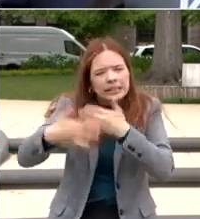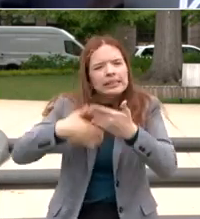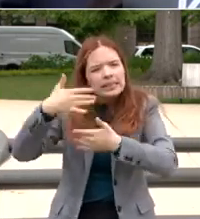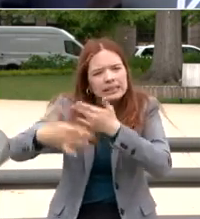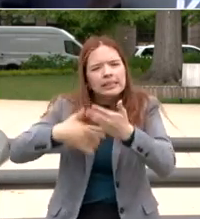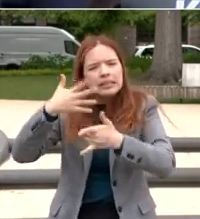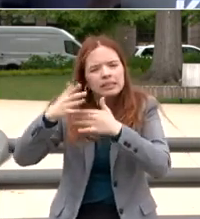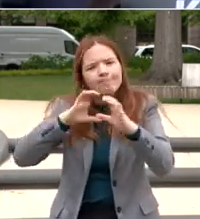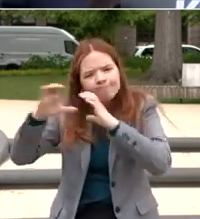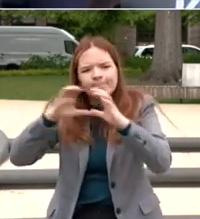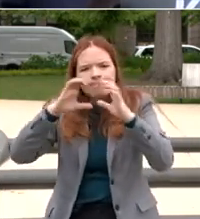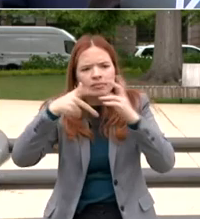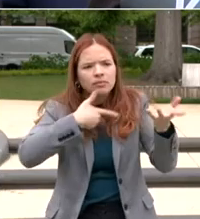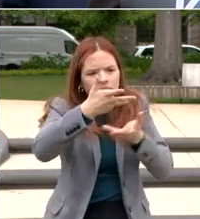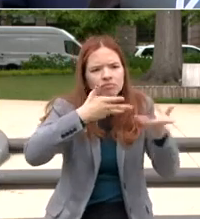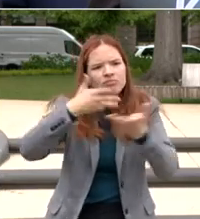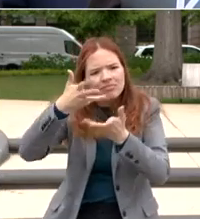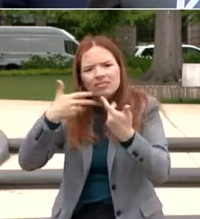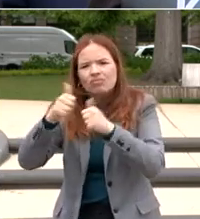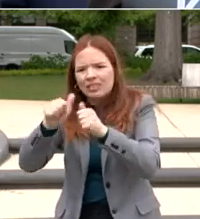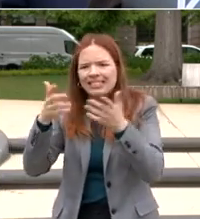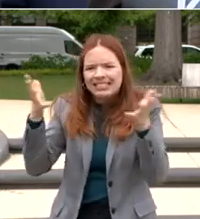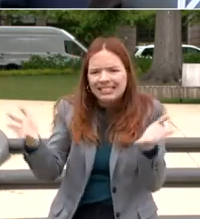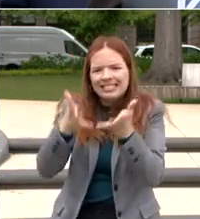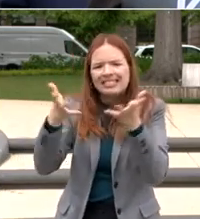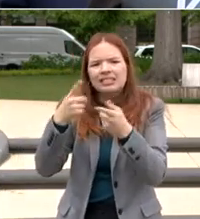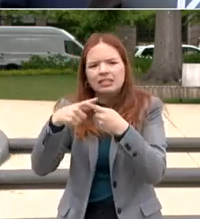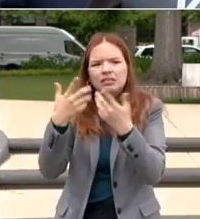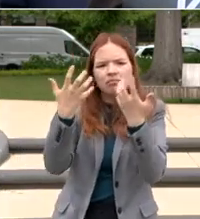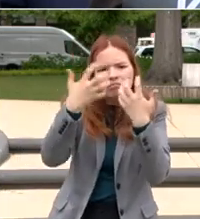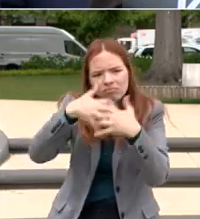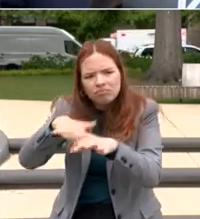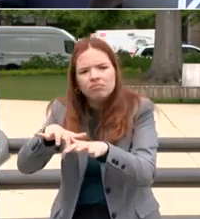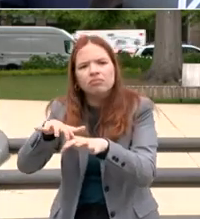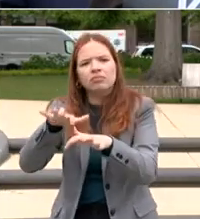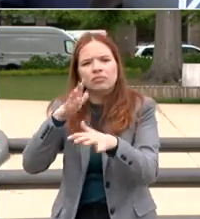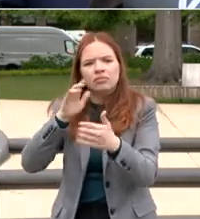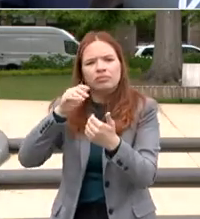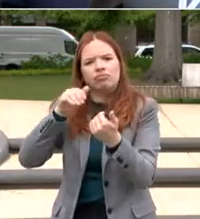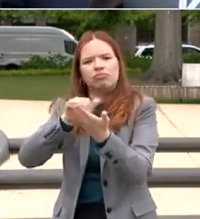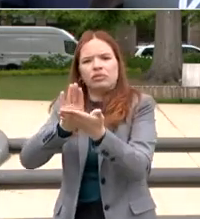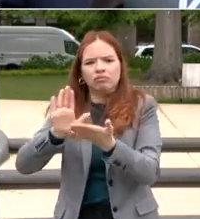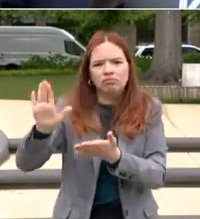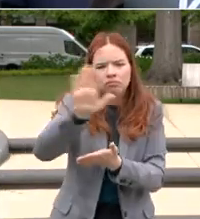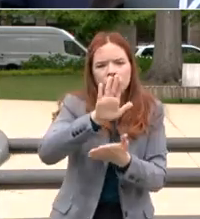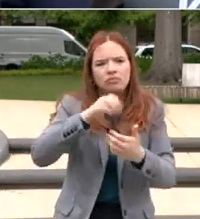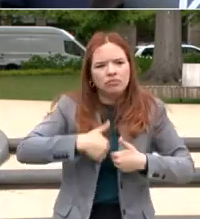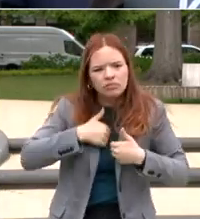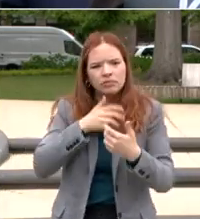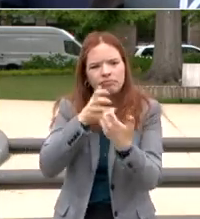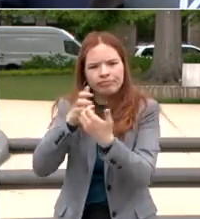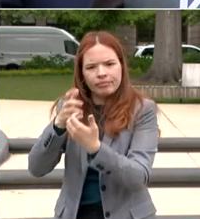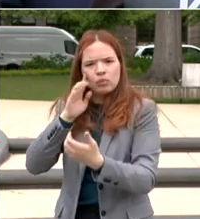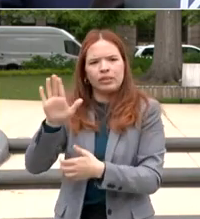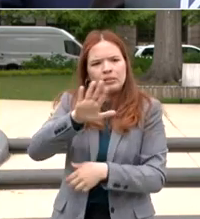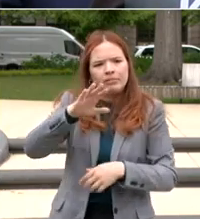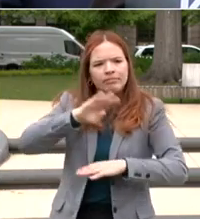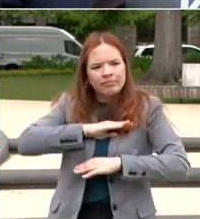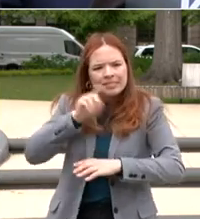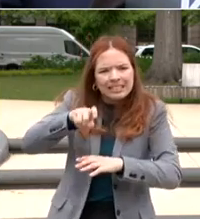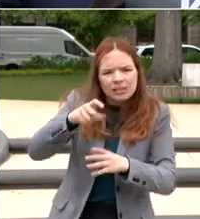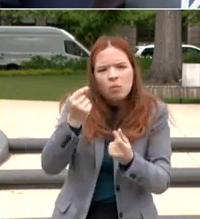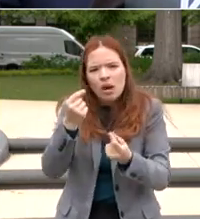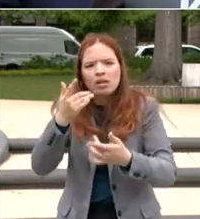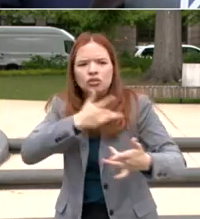and willingness to find a way forward, we were able to address those concerns and create a project that provides a benefit to all groups